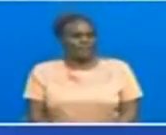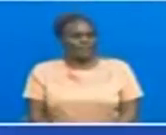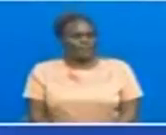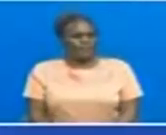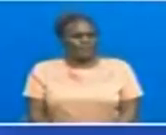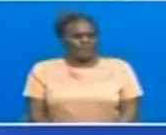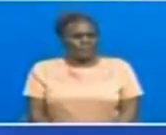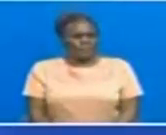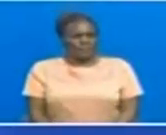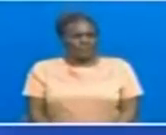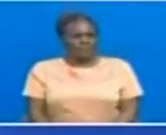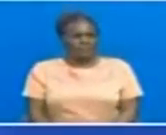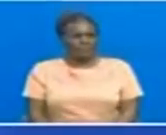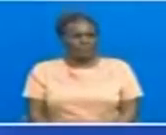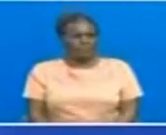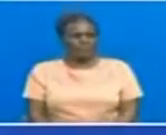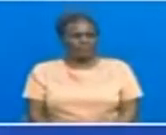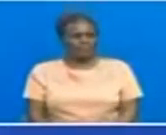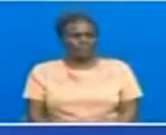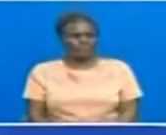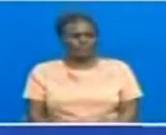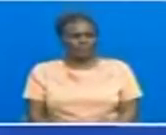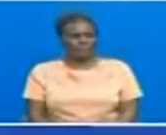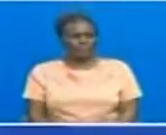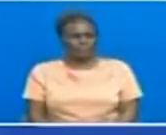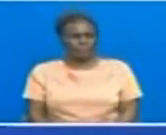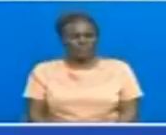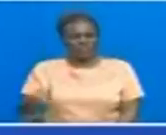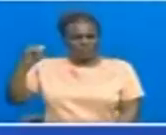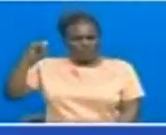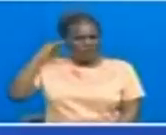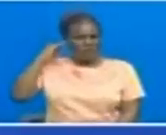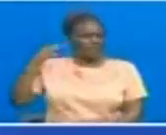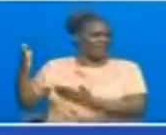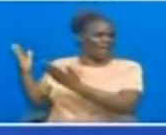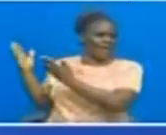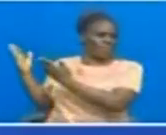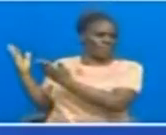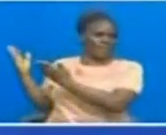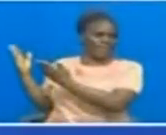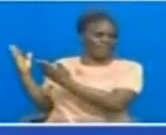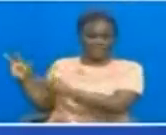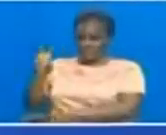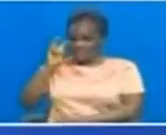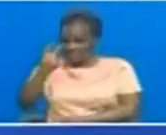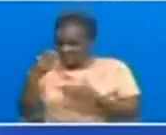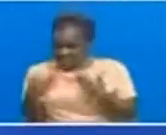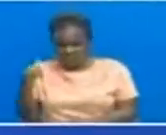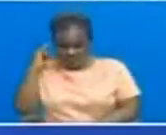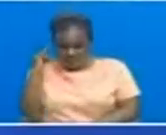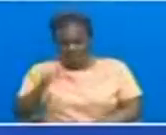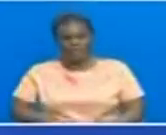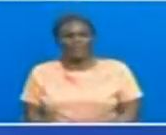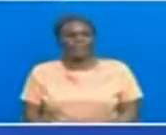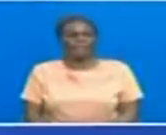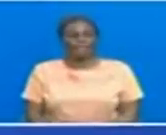bit practically sure. here. And there we go. There's our phone. All right. You can stay on that side. Let me come here. All right.